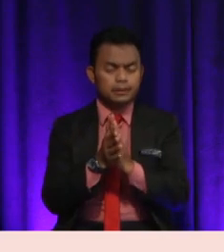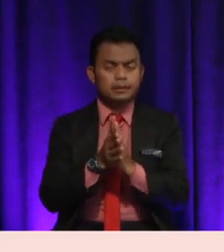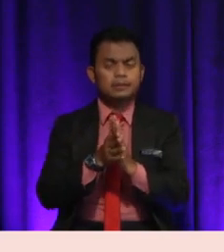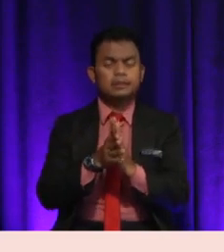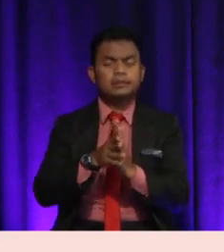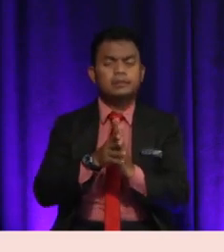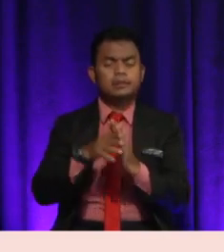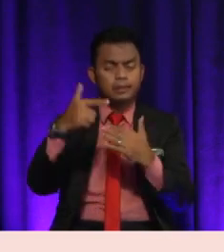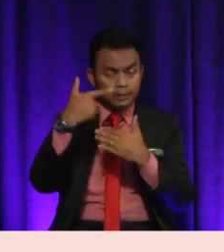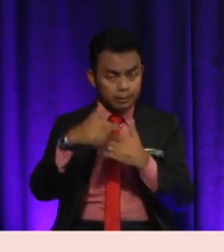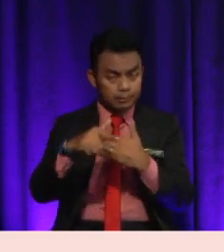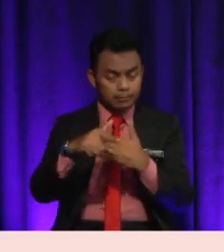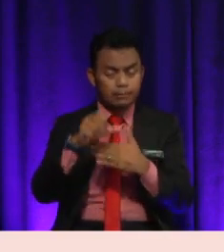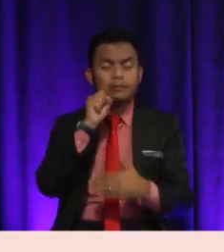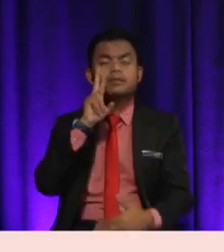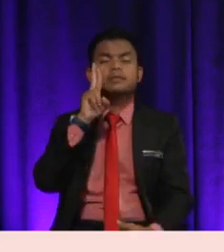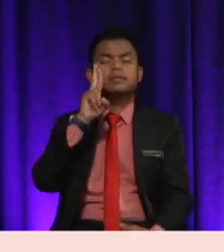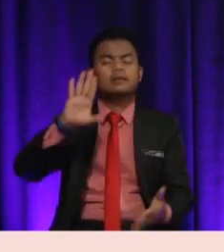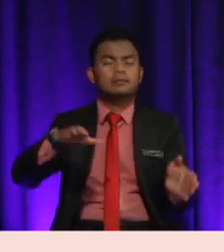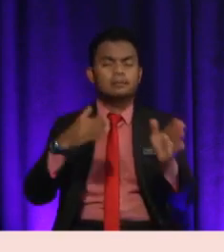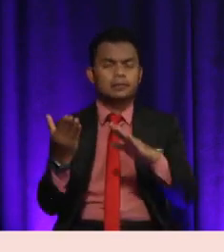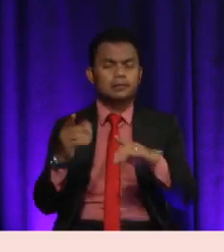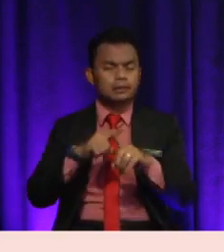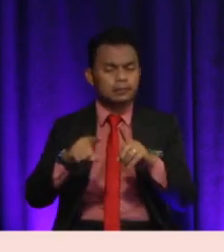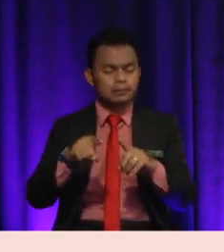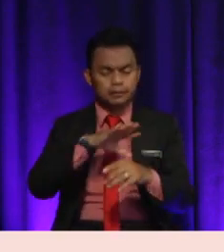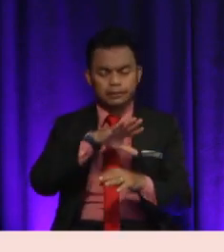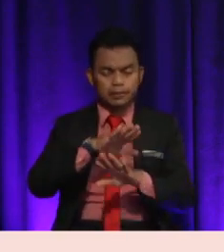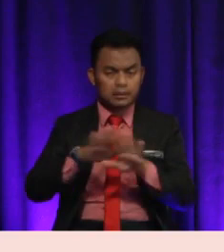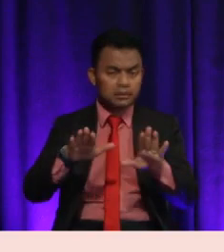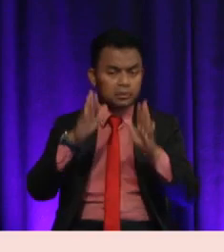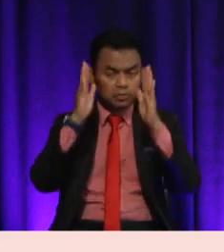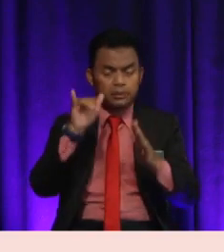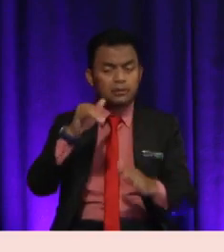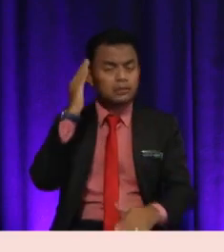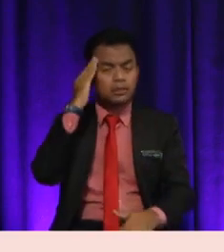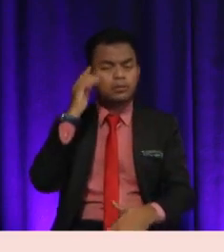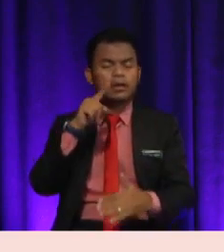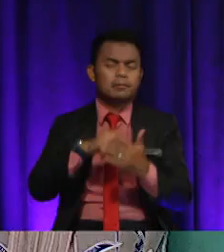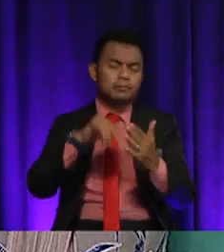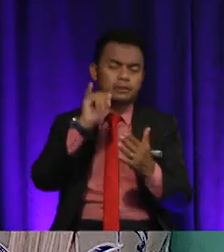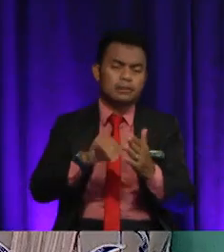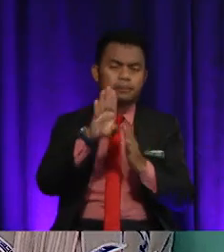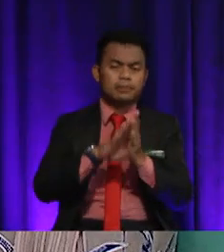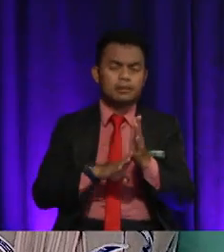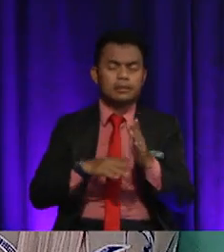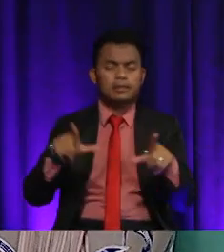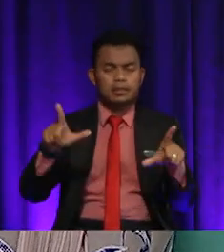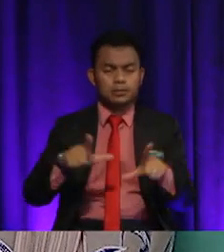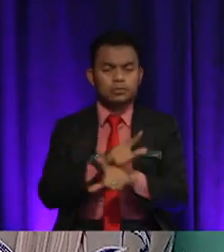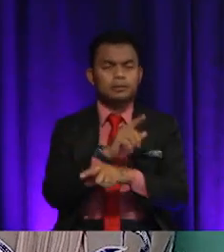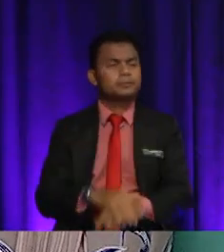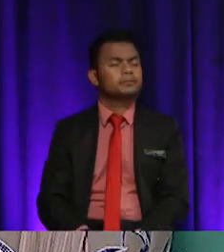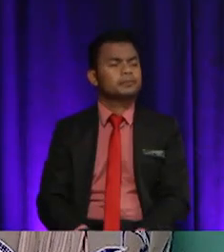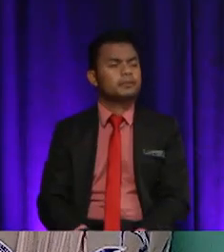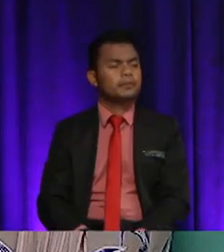nobody's sure. There's no certainty as to what happened in the house. Okay, thank you, guys. So we have identified what each